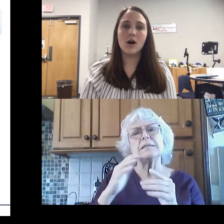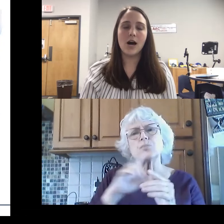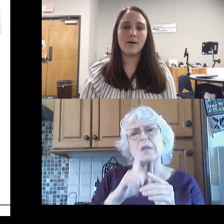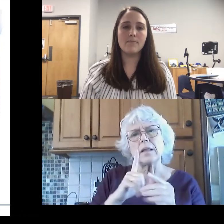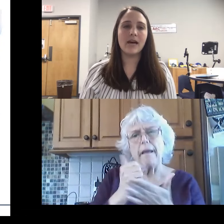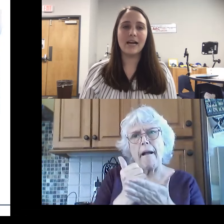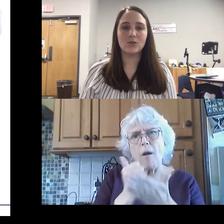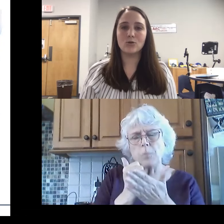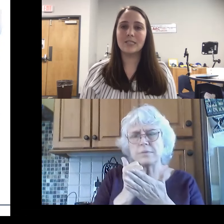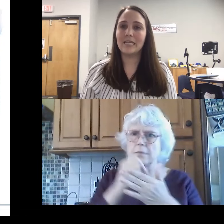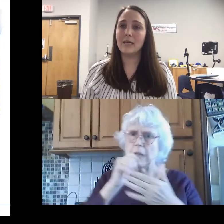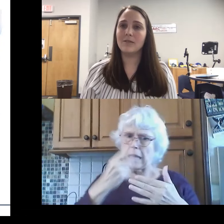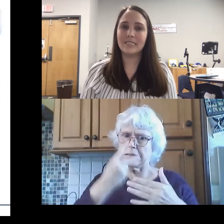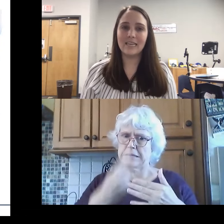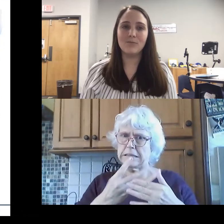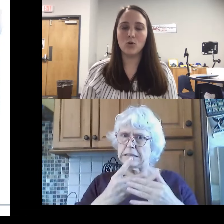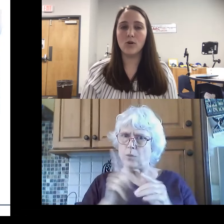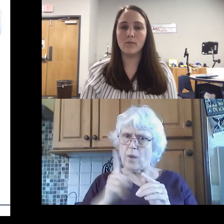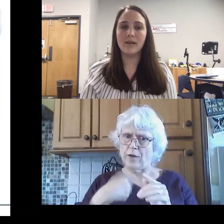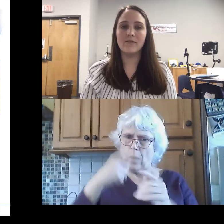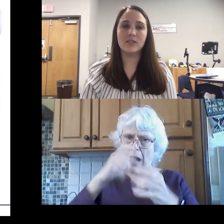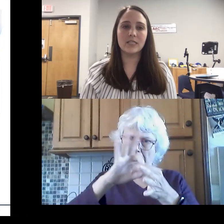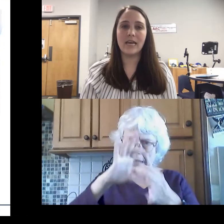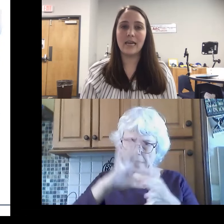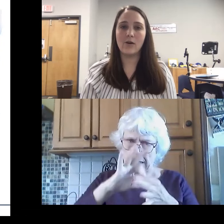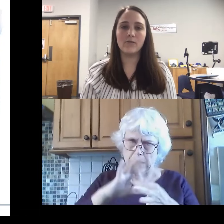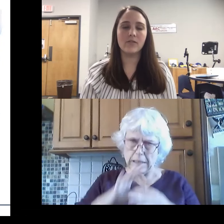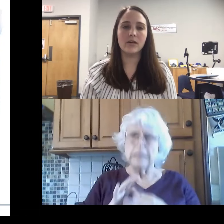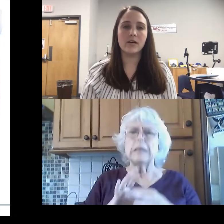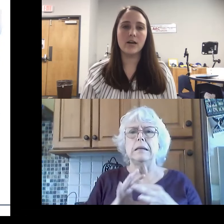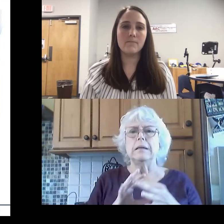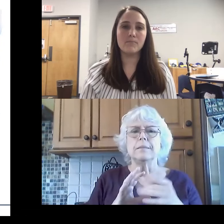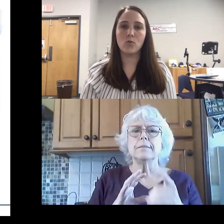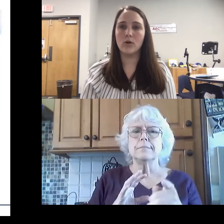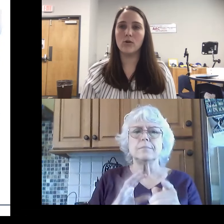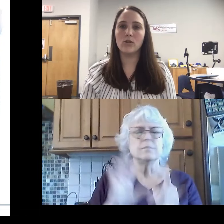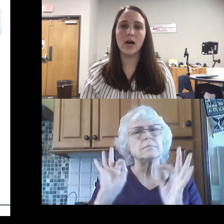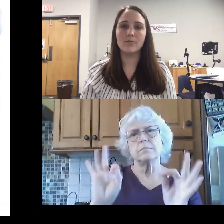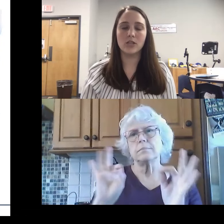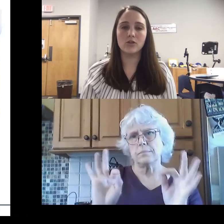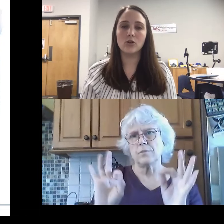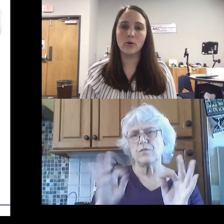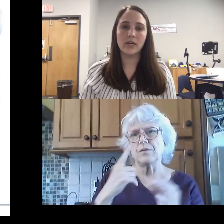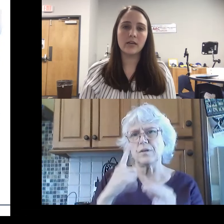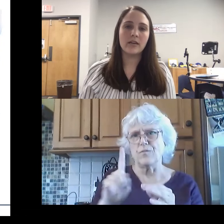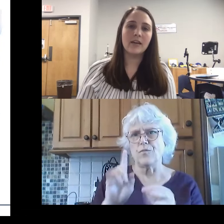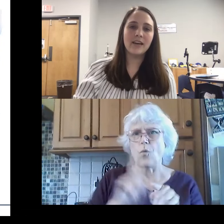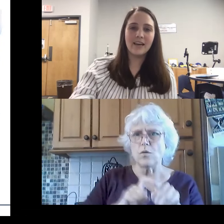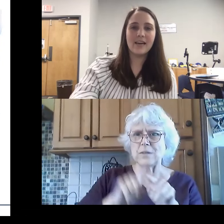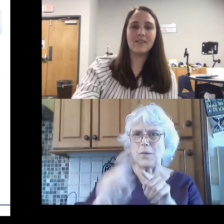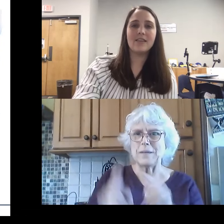the actual steam you want to be able to take out of the quill or the object you're sewing.